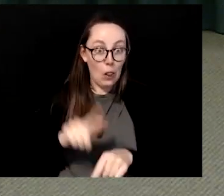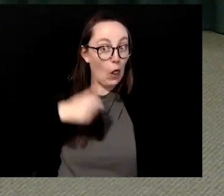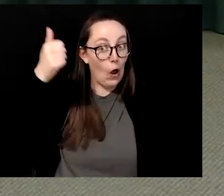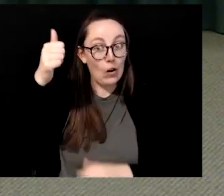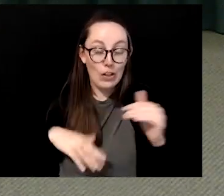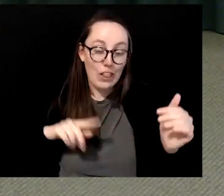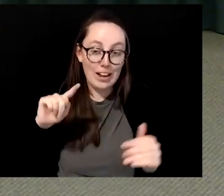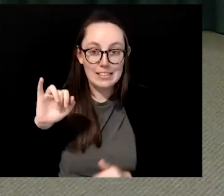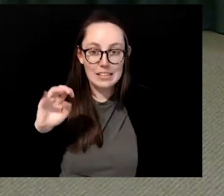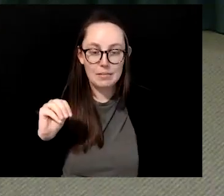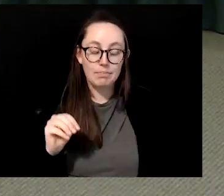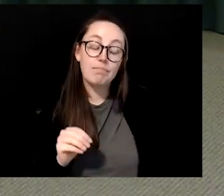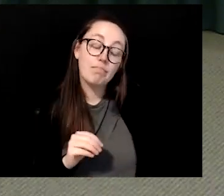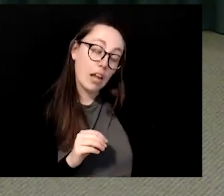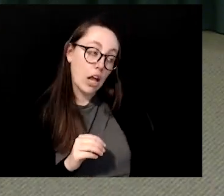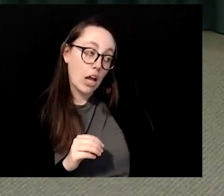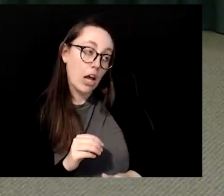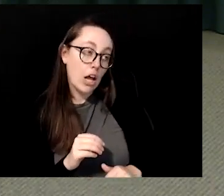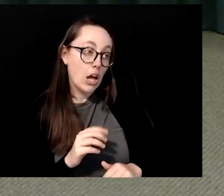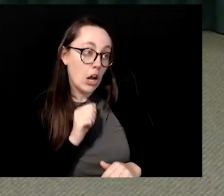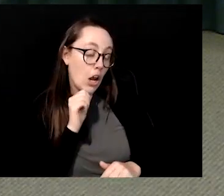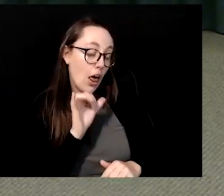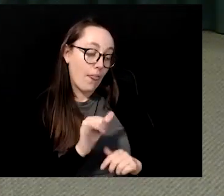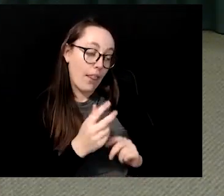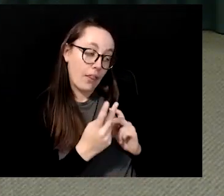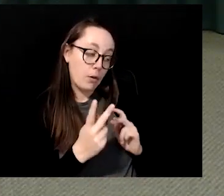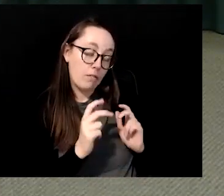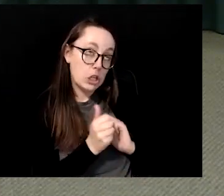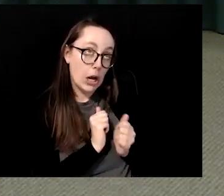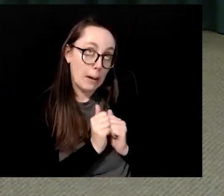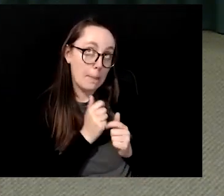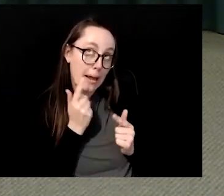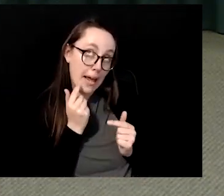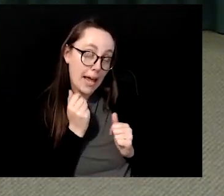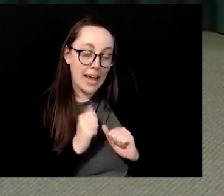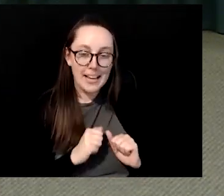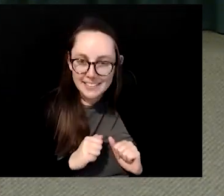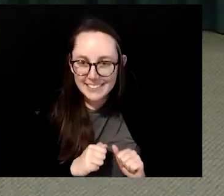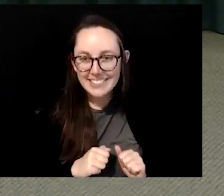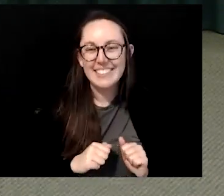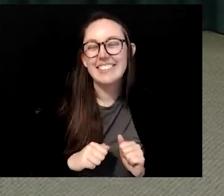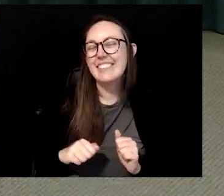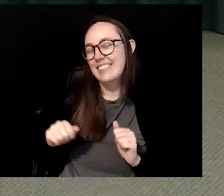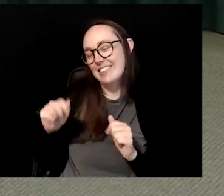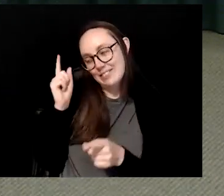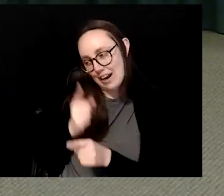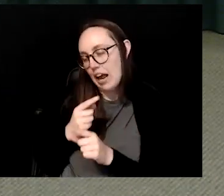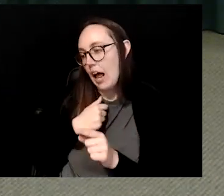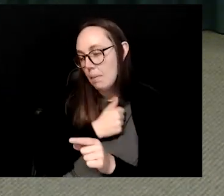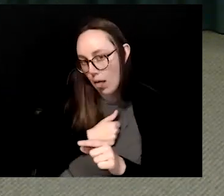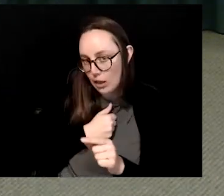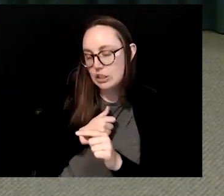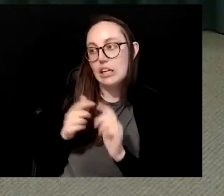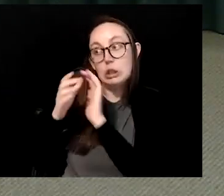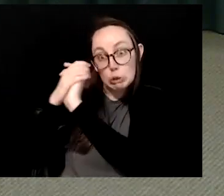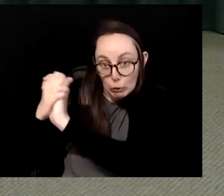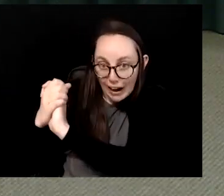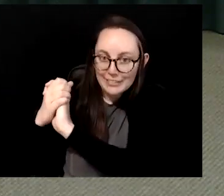so I apologize I look forward to working with you as well as experience of course sorry uh board members